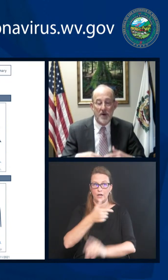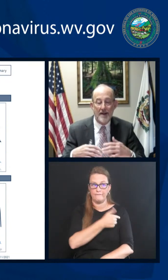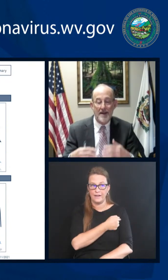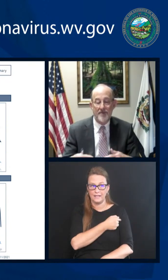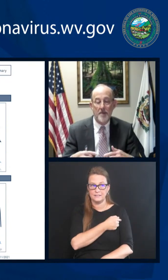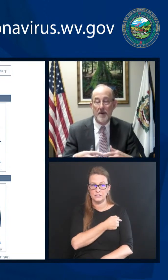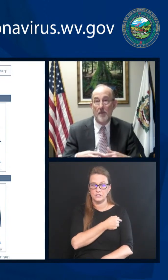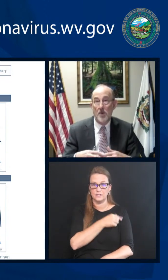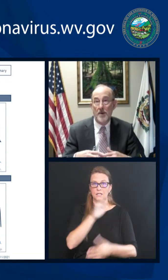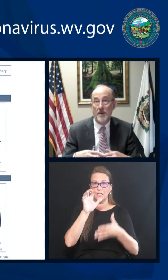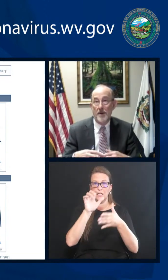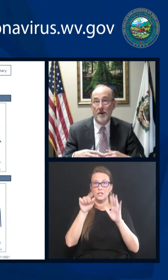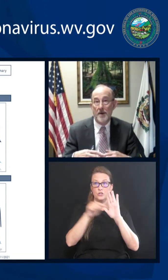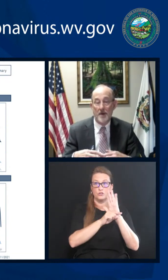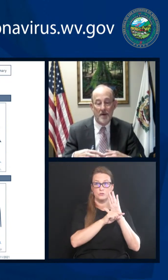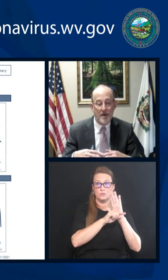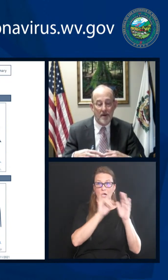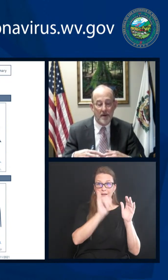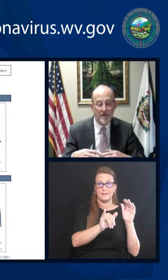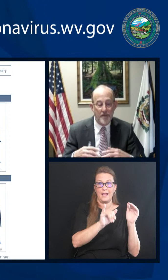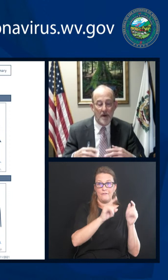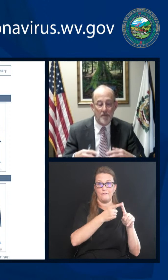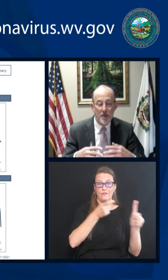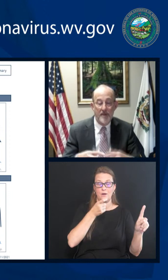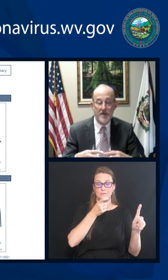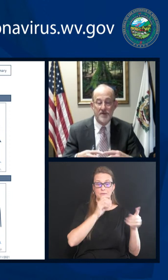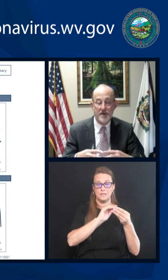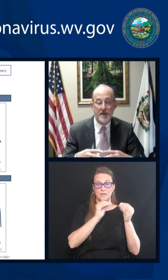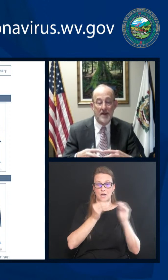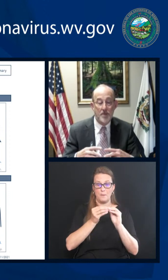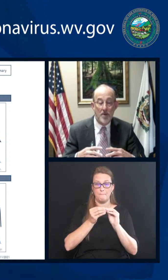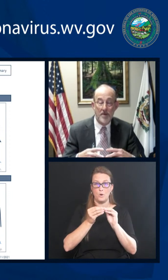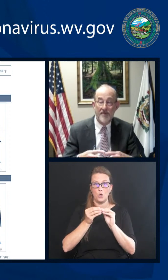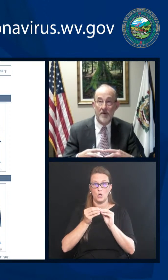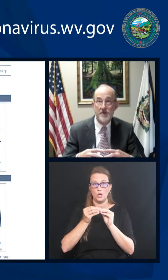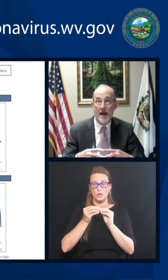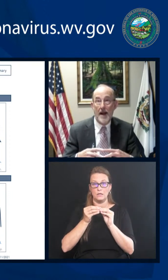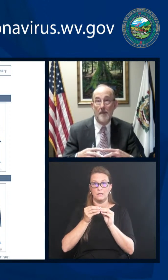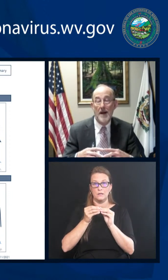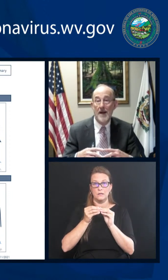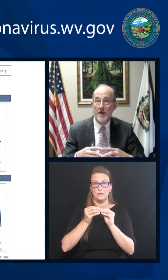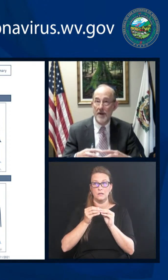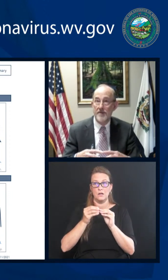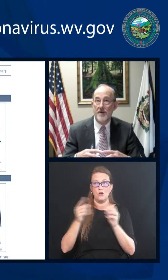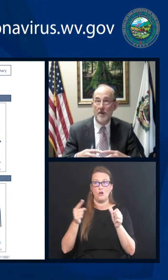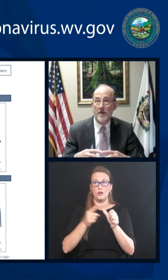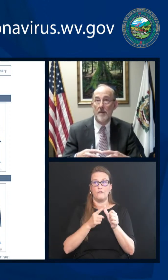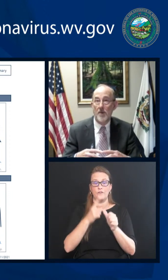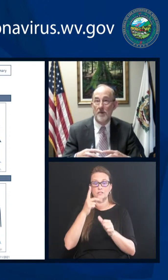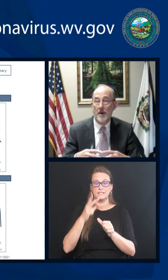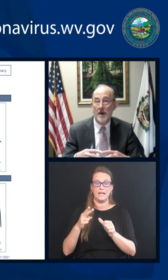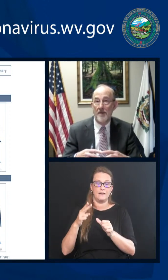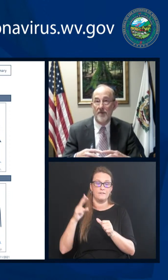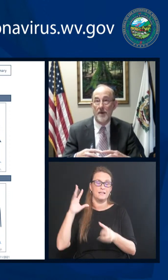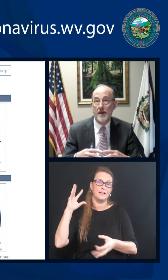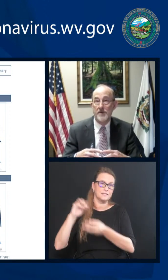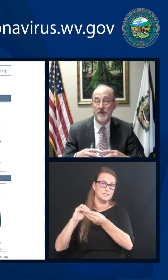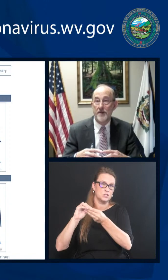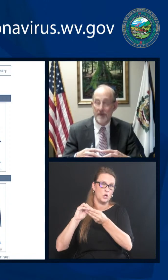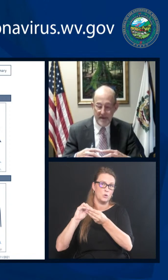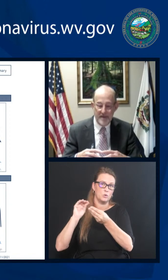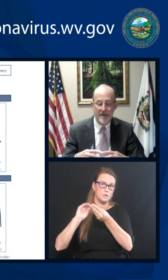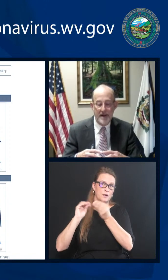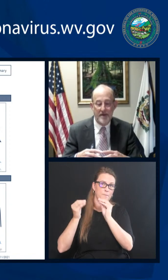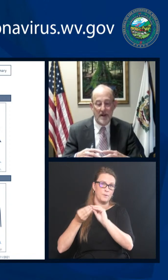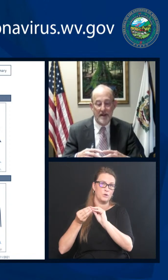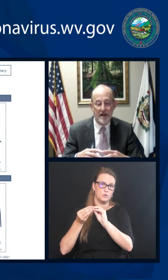you subtract that from the number on the previous dashboard on the first tab, you get the total number for each.